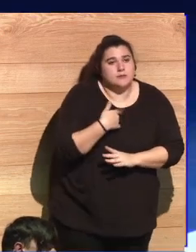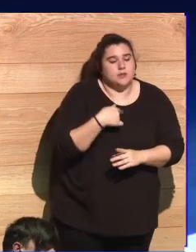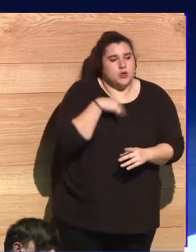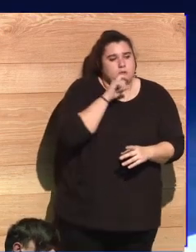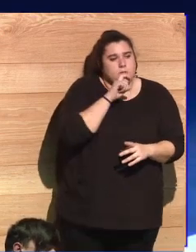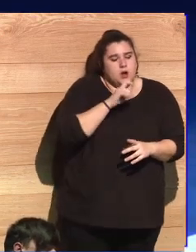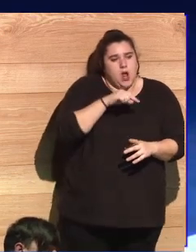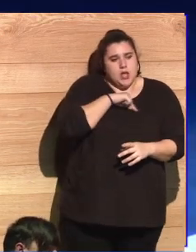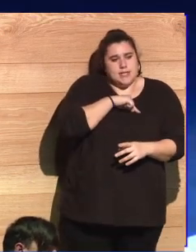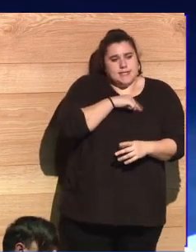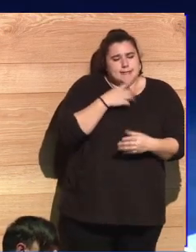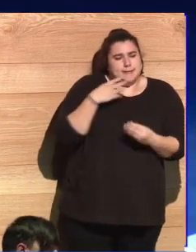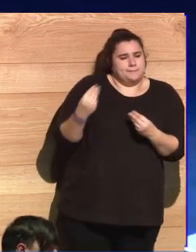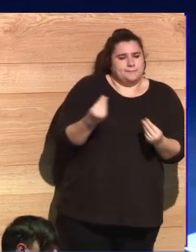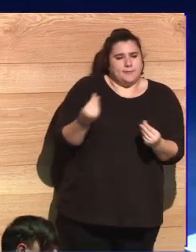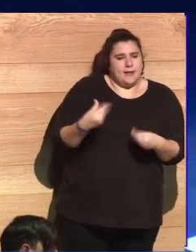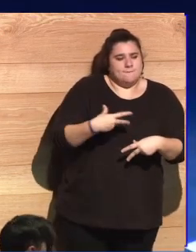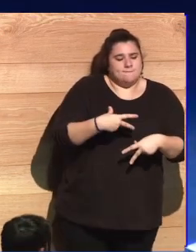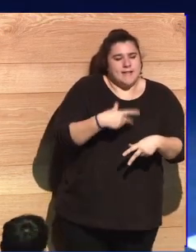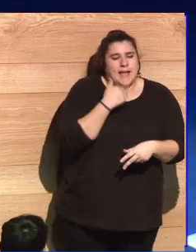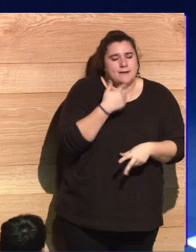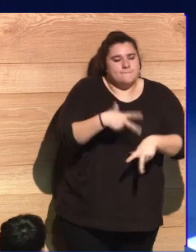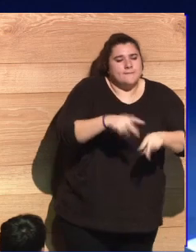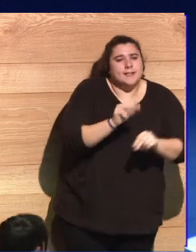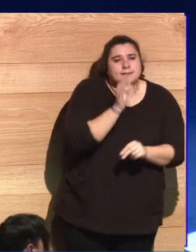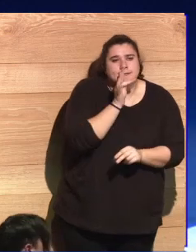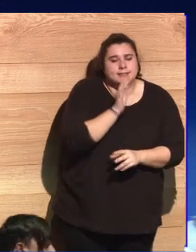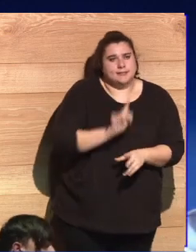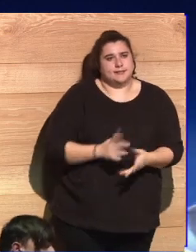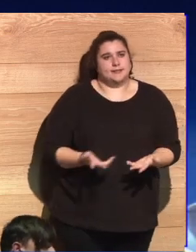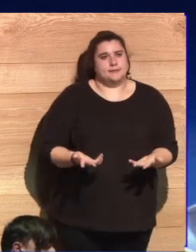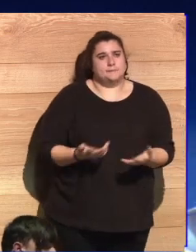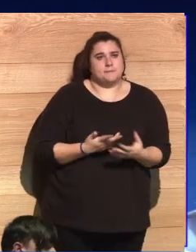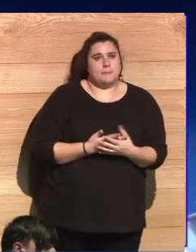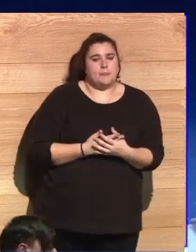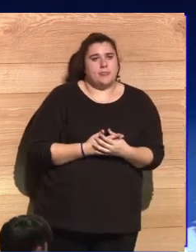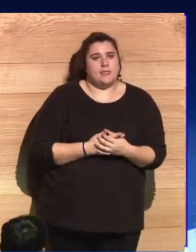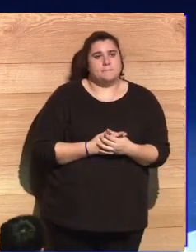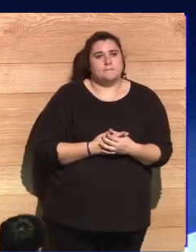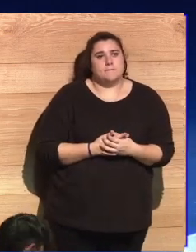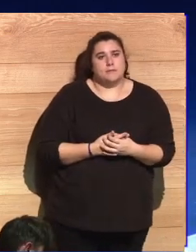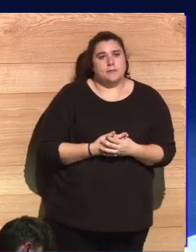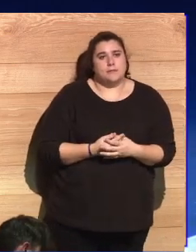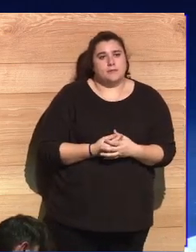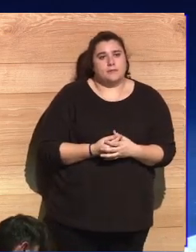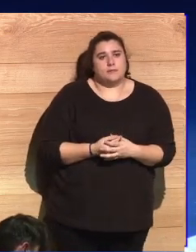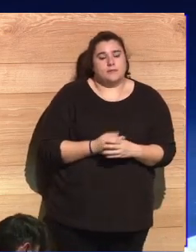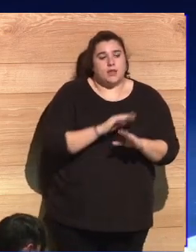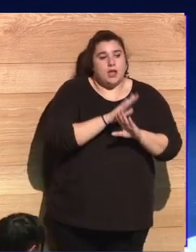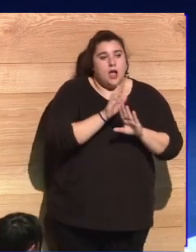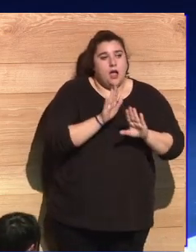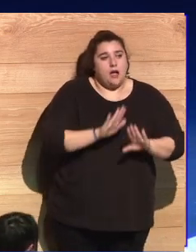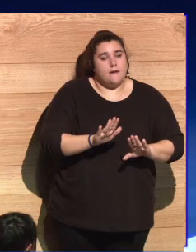And thankfully, I had a publisher in London that took a liking to the book,